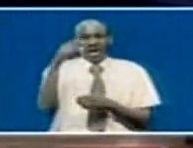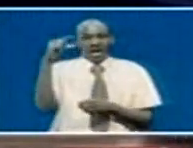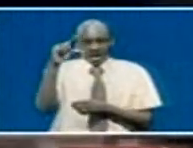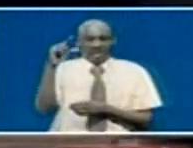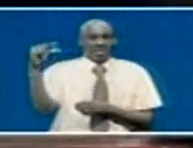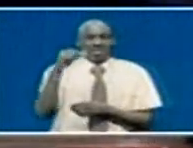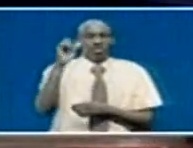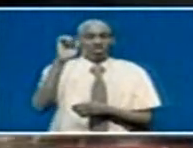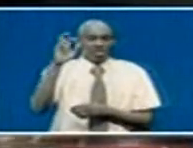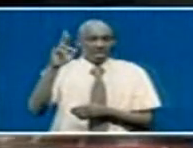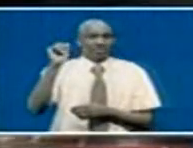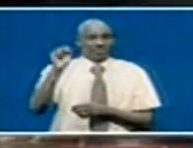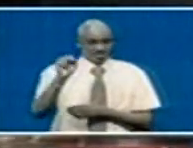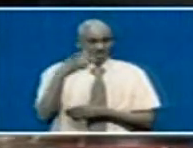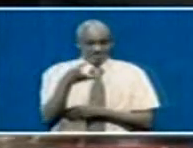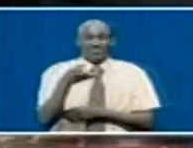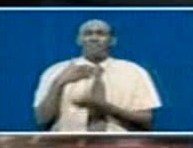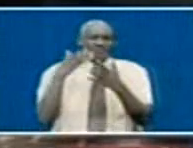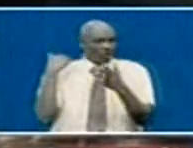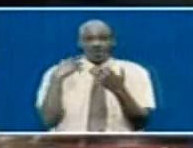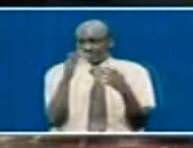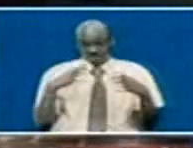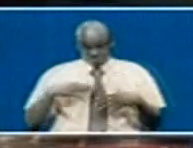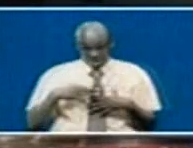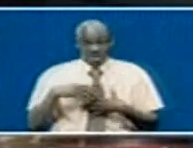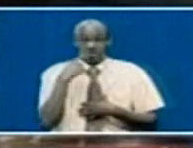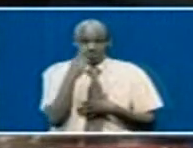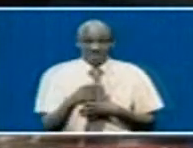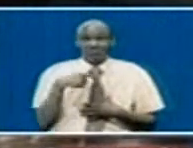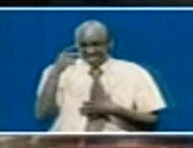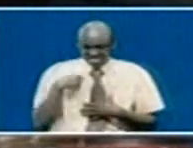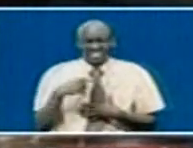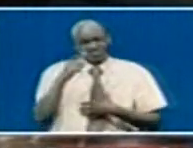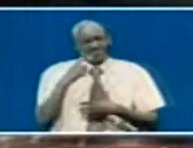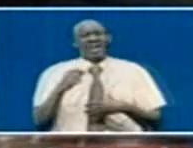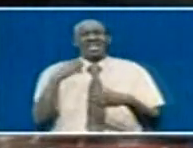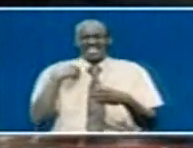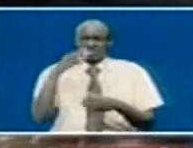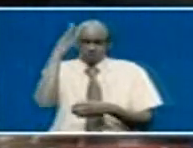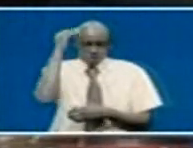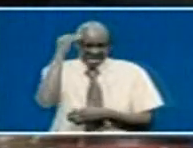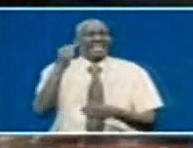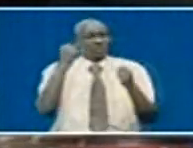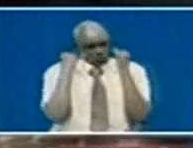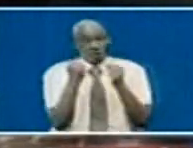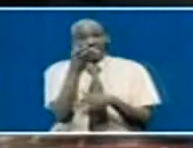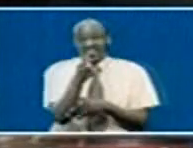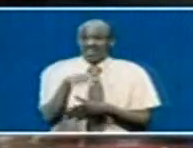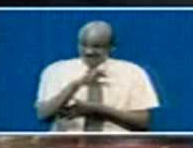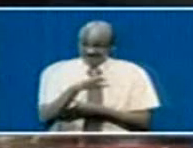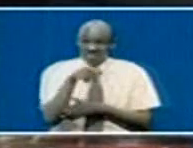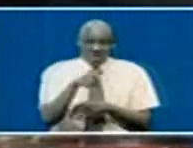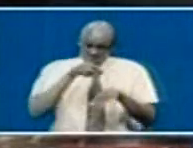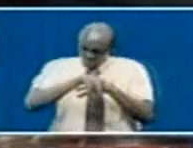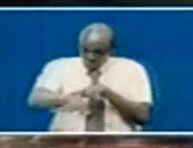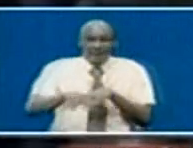So, Ambassador, we're talking before the break, and I said, look, Al-Shabaab, you said they've been hit hard in Somalia, in Mogadishu and around, but